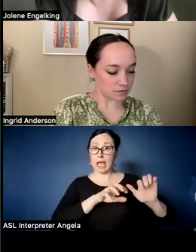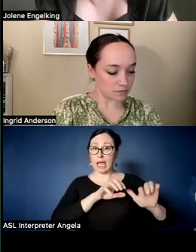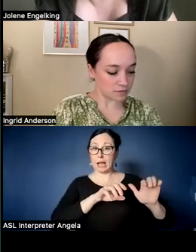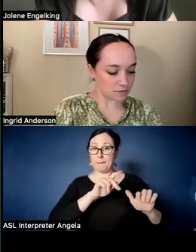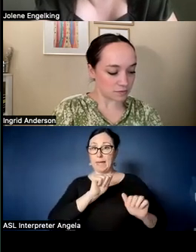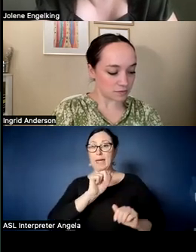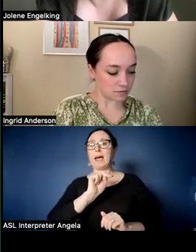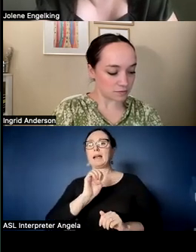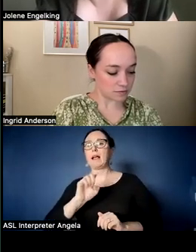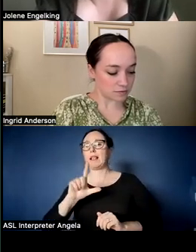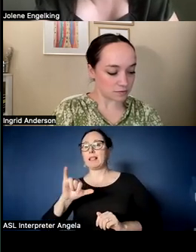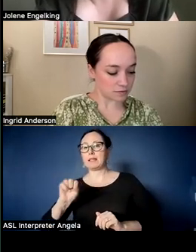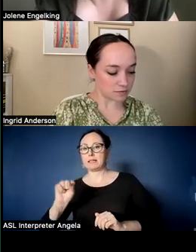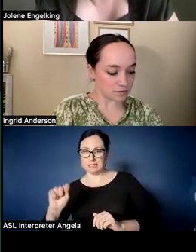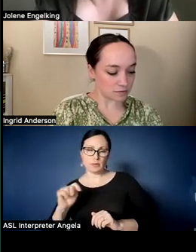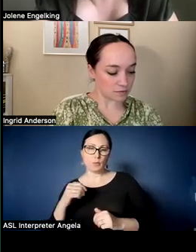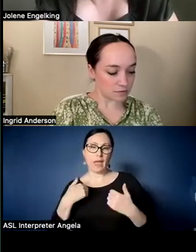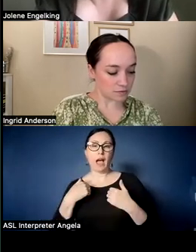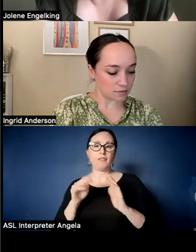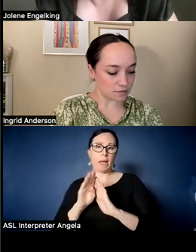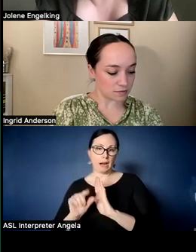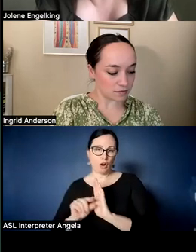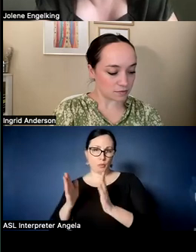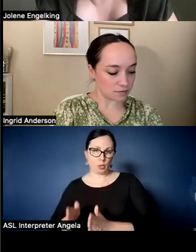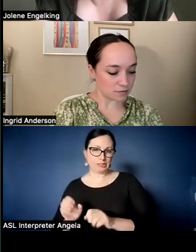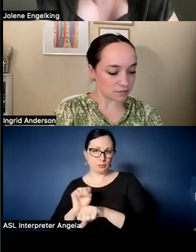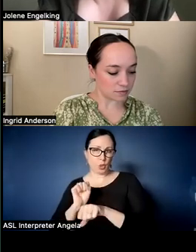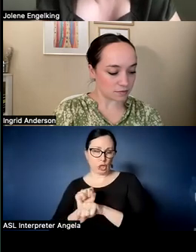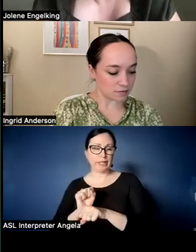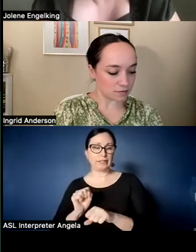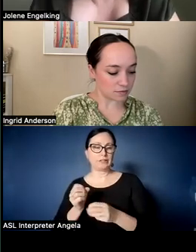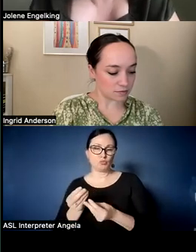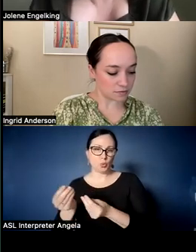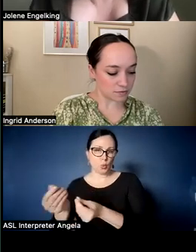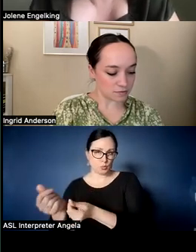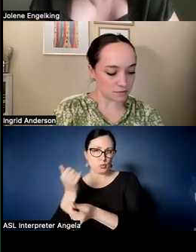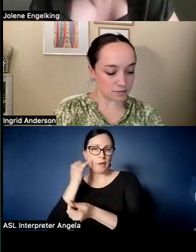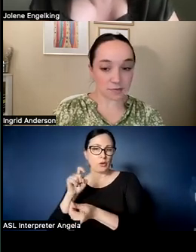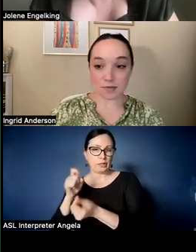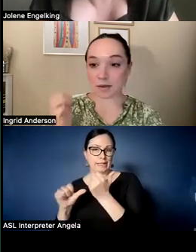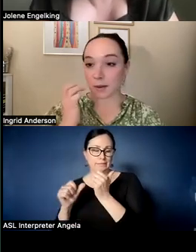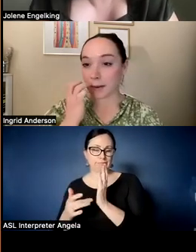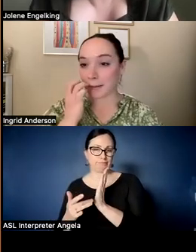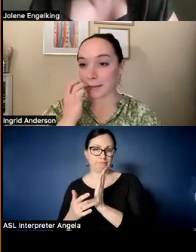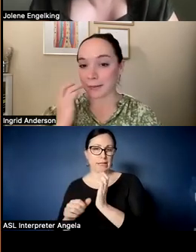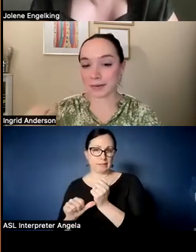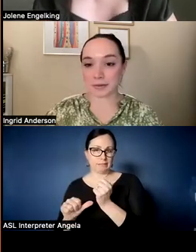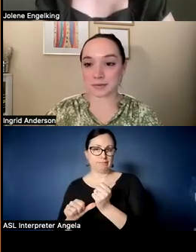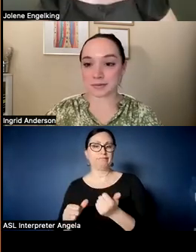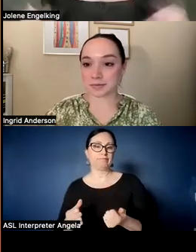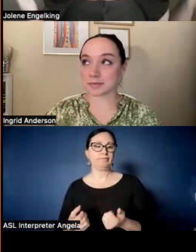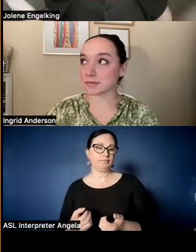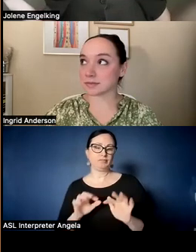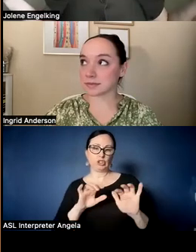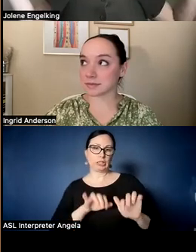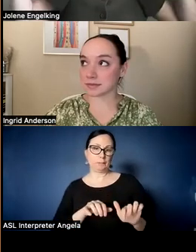in the background to help make sure that everything goes smoothly for folks. All right. And so